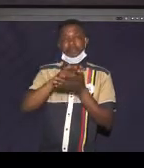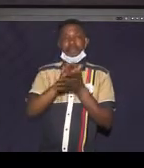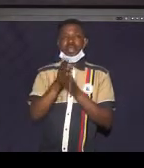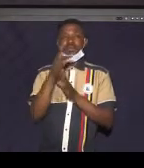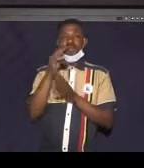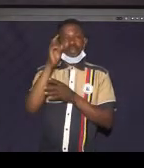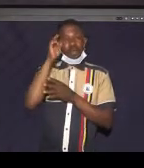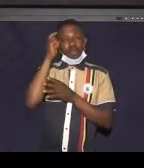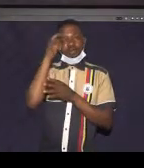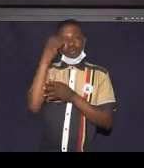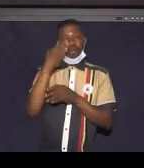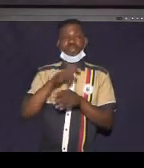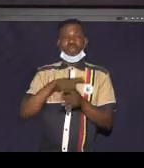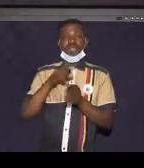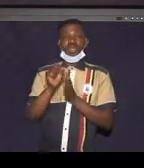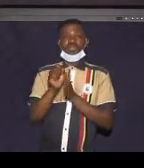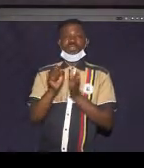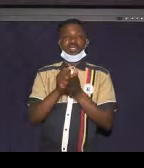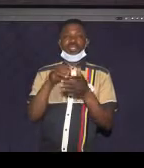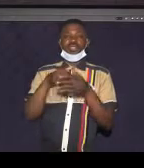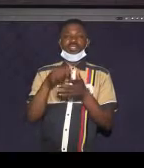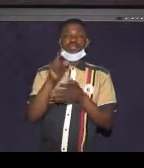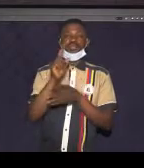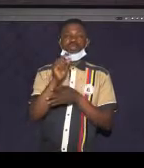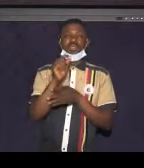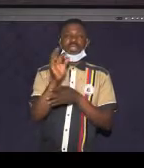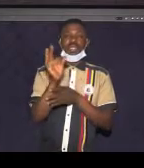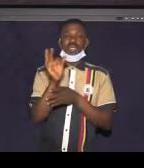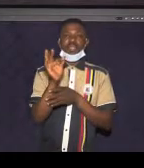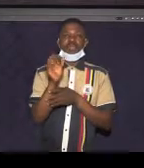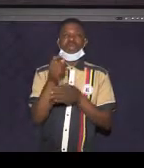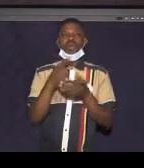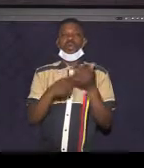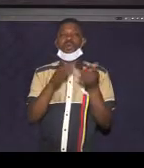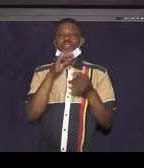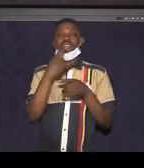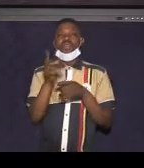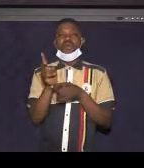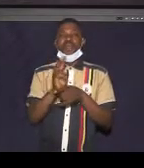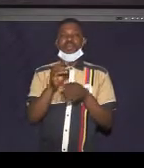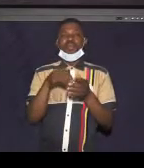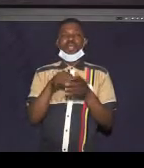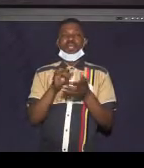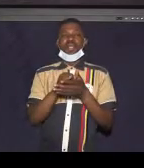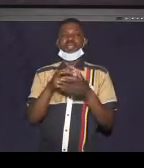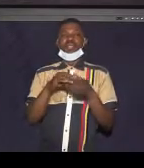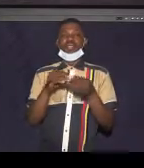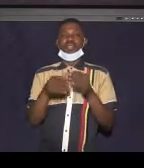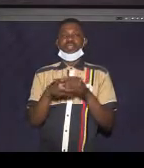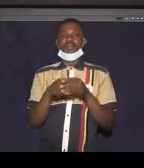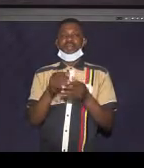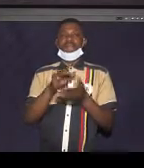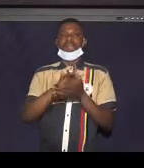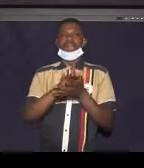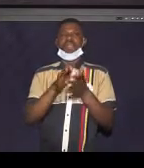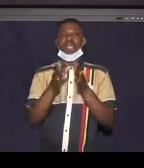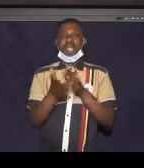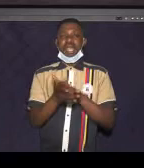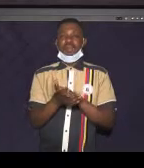the governor of Lagos State in 2019. What is the verb in that sentence?